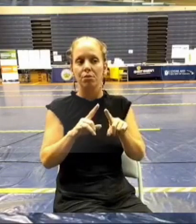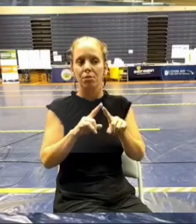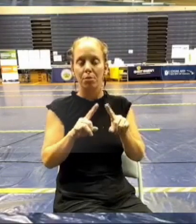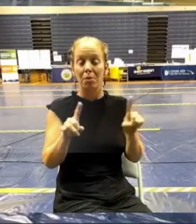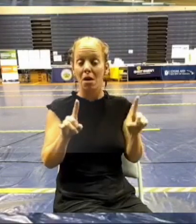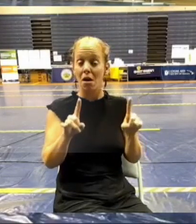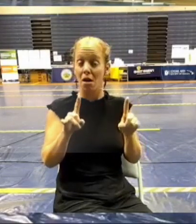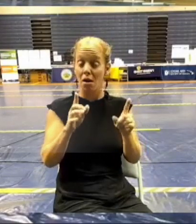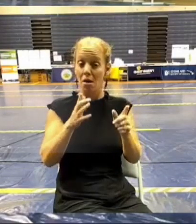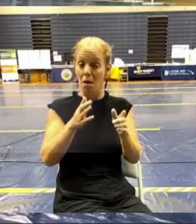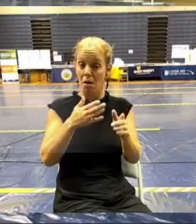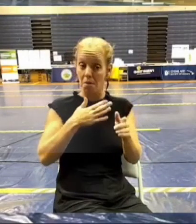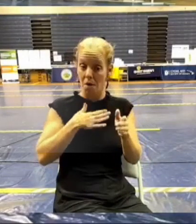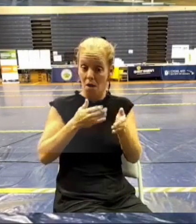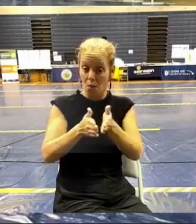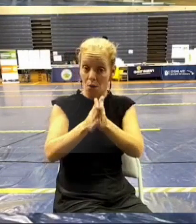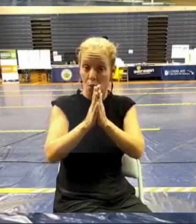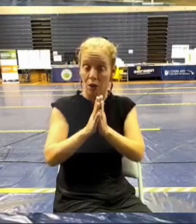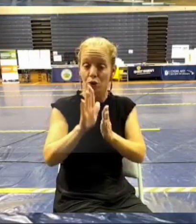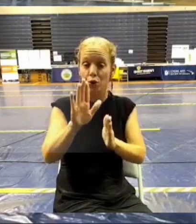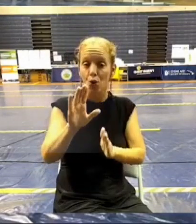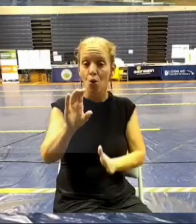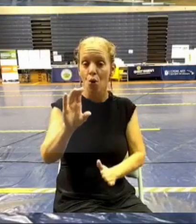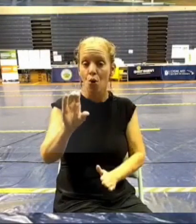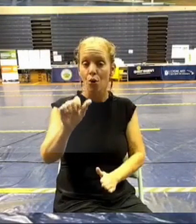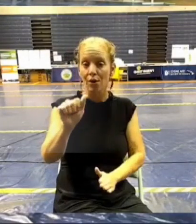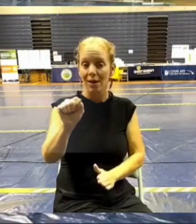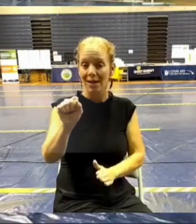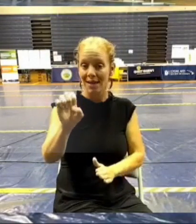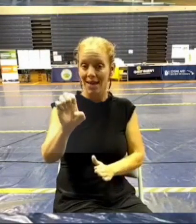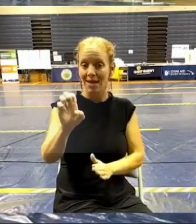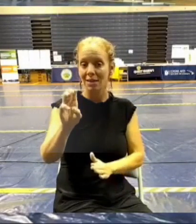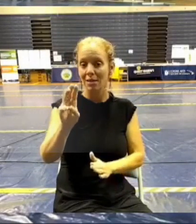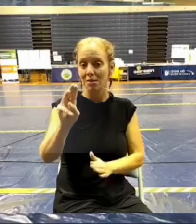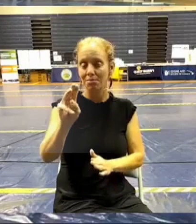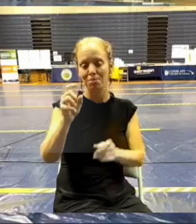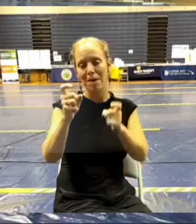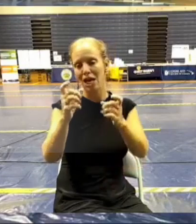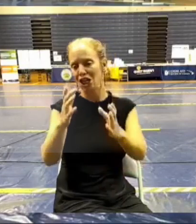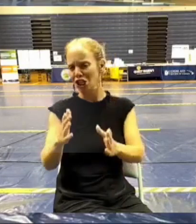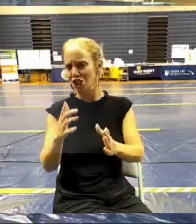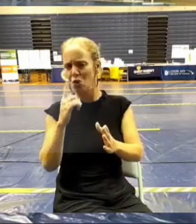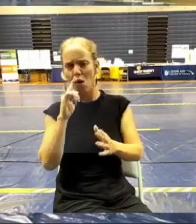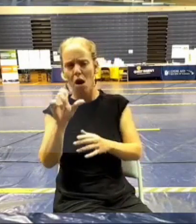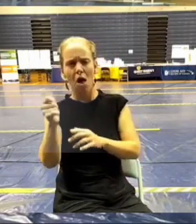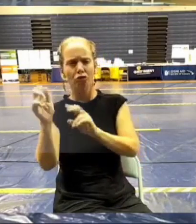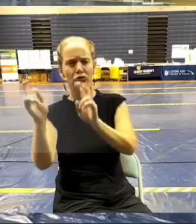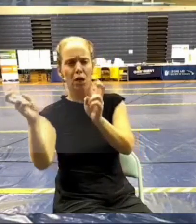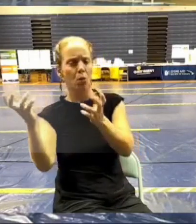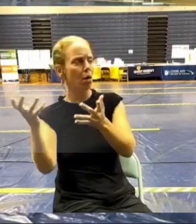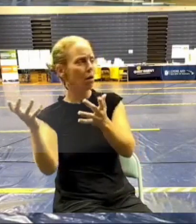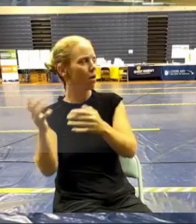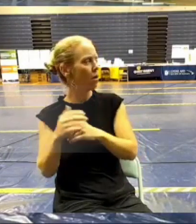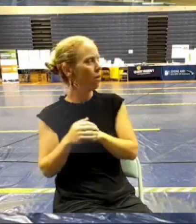your case manager. Each of you who are at the hotel should have a case manager, or what's the other title?